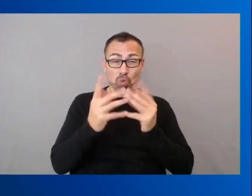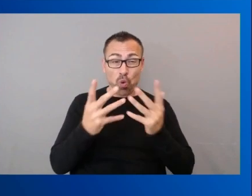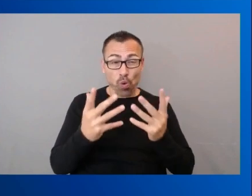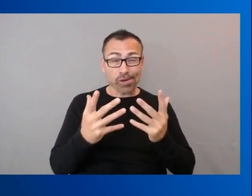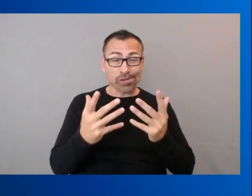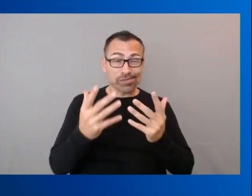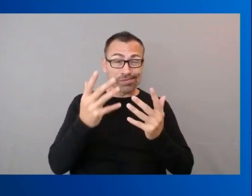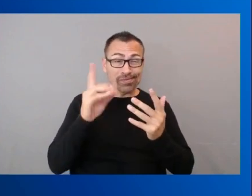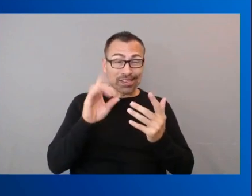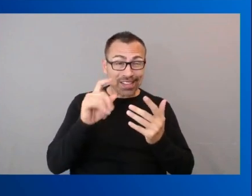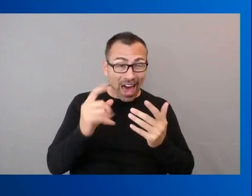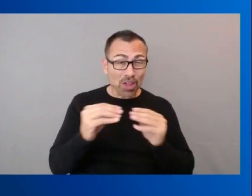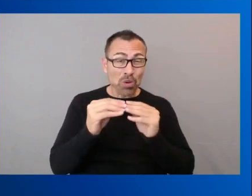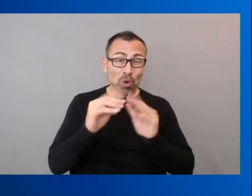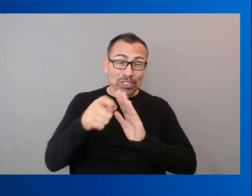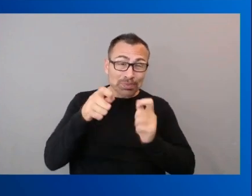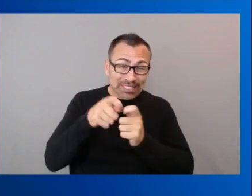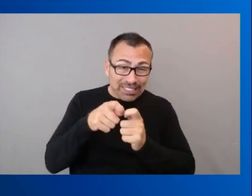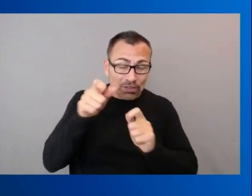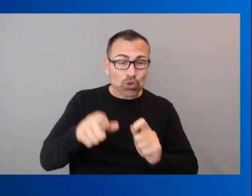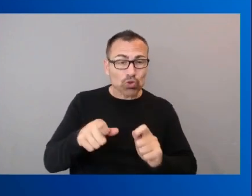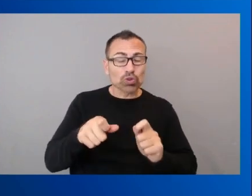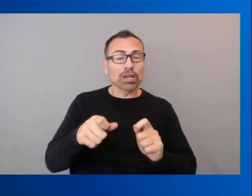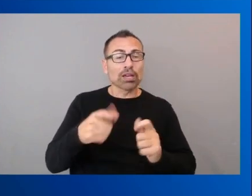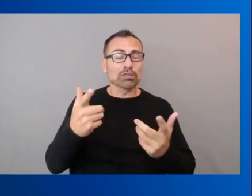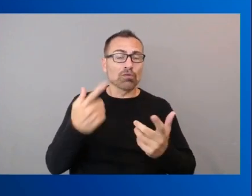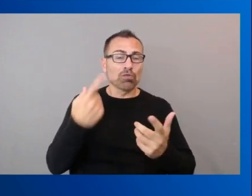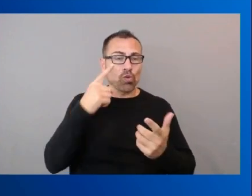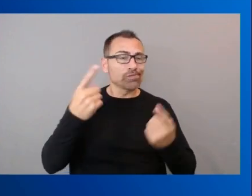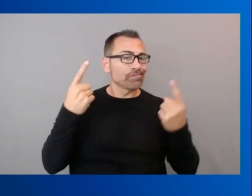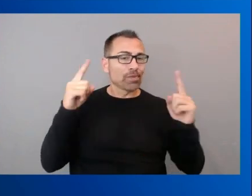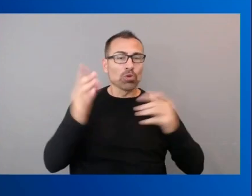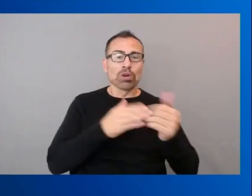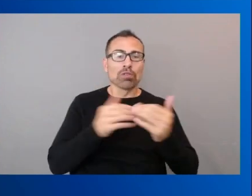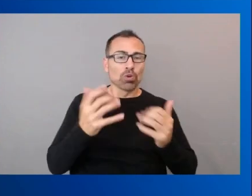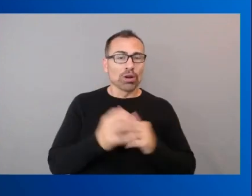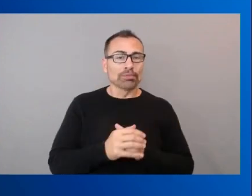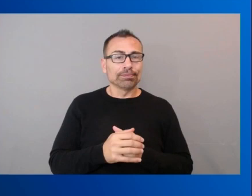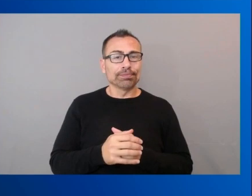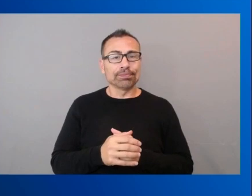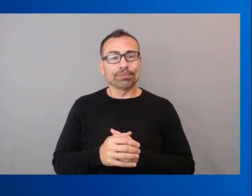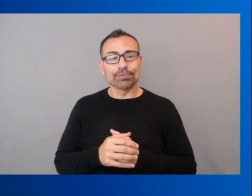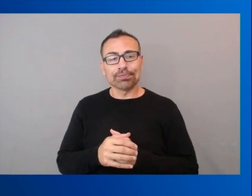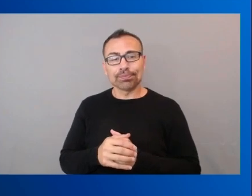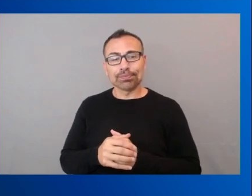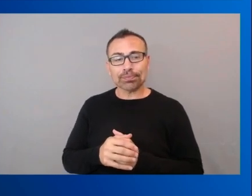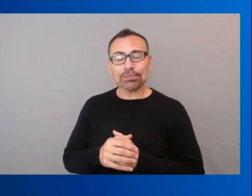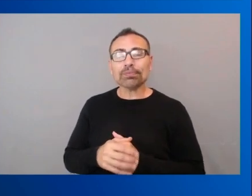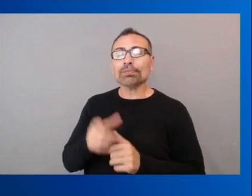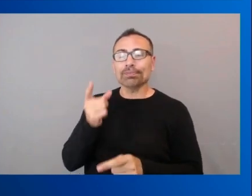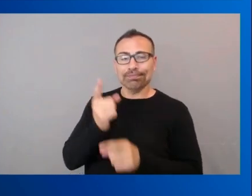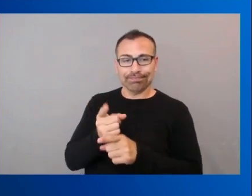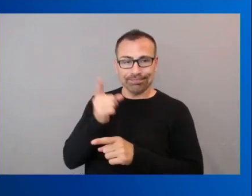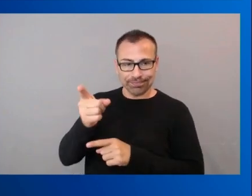for whatever you're trying to accomplish. Exactly, yeah. So one thing Eric just mentioned here exactly is the interesting thing about